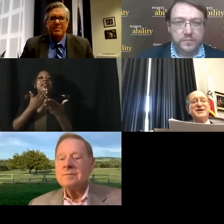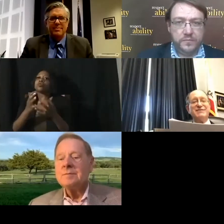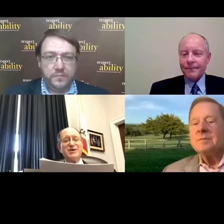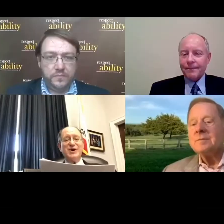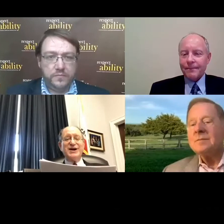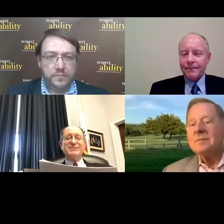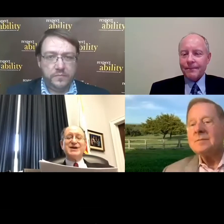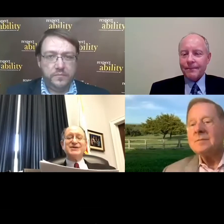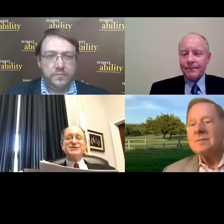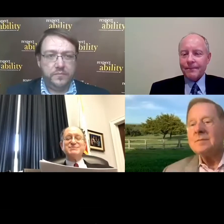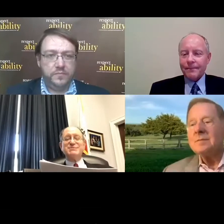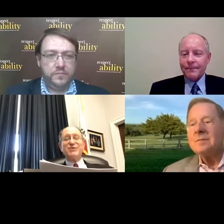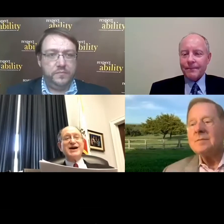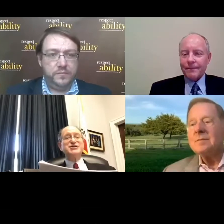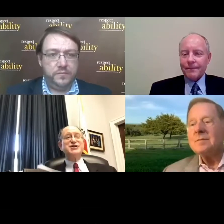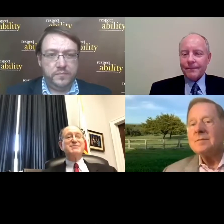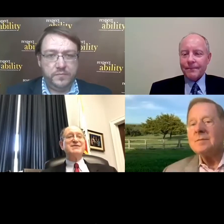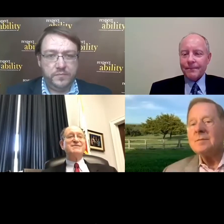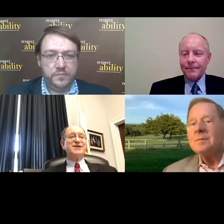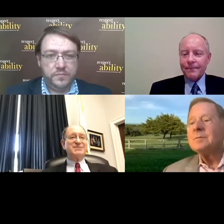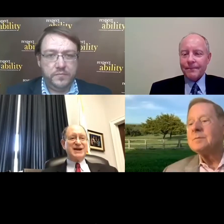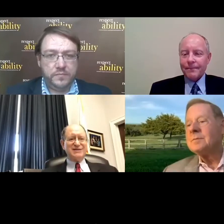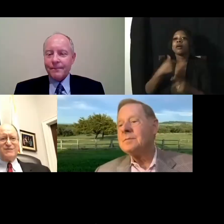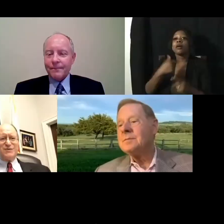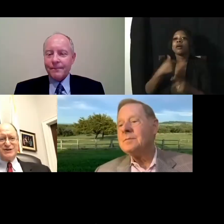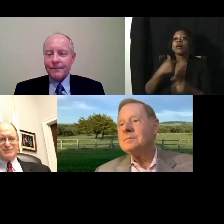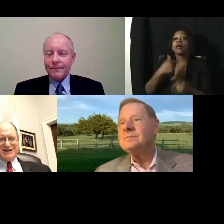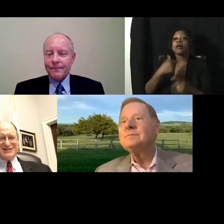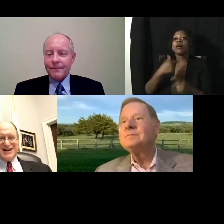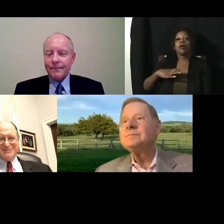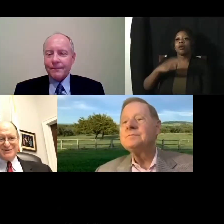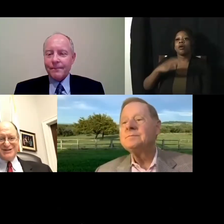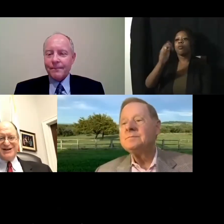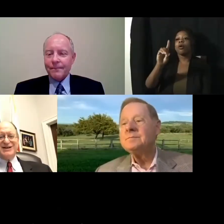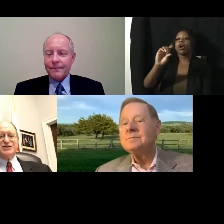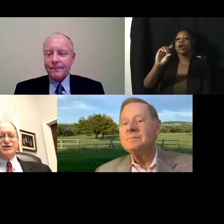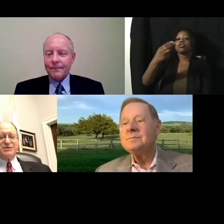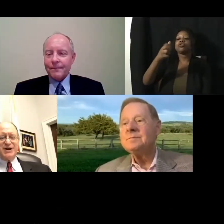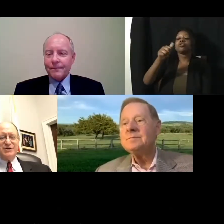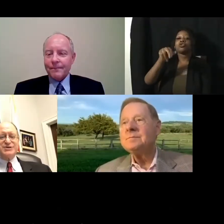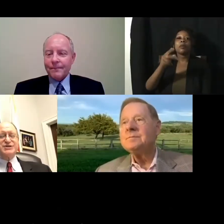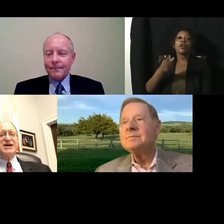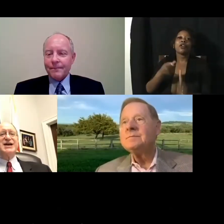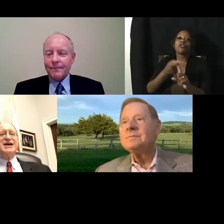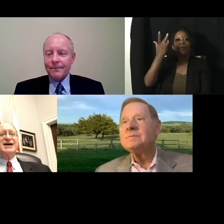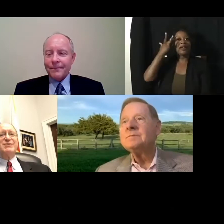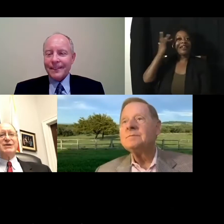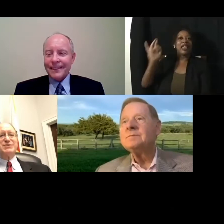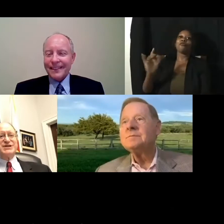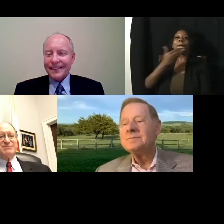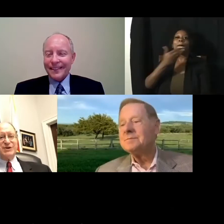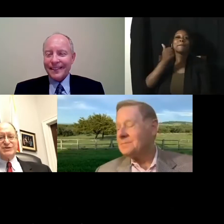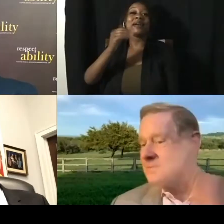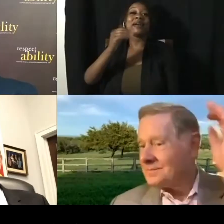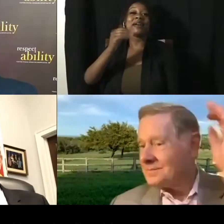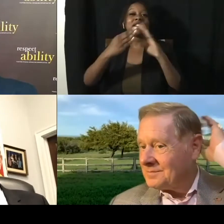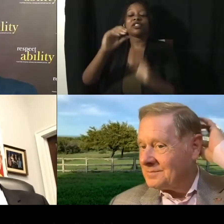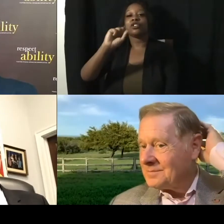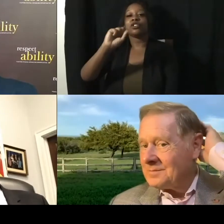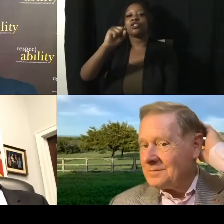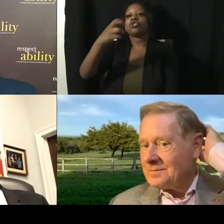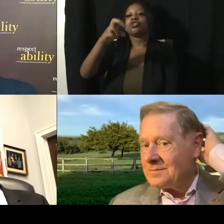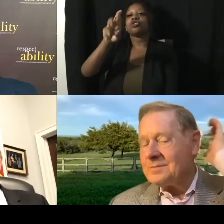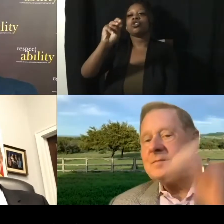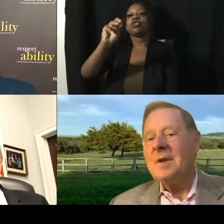afternoon, everyone. I'm Congressman Brad Sherman from California's best named city, Sherman Oaks, and I represent most of the San